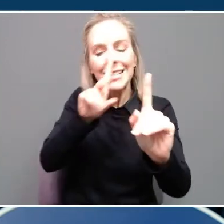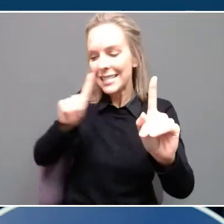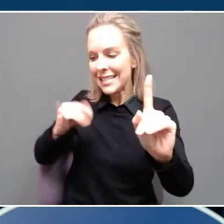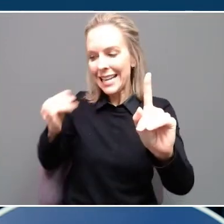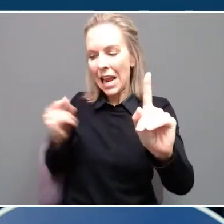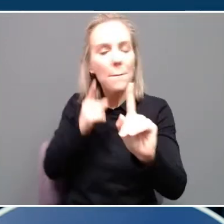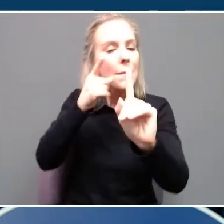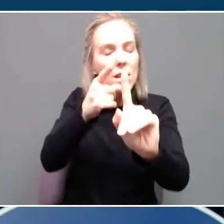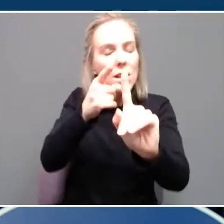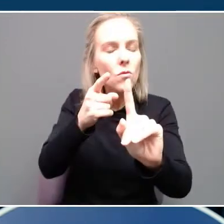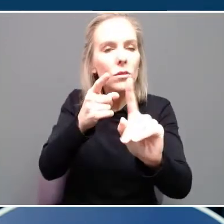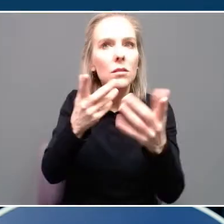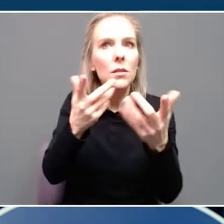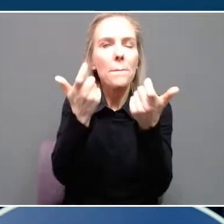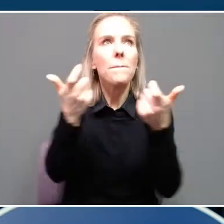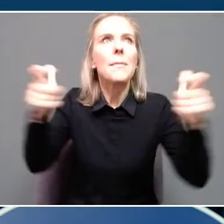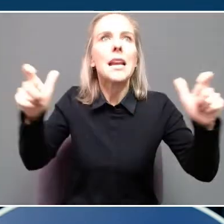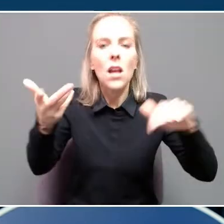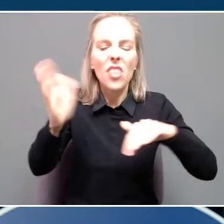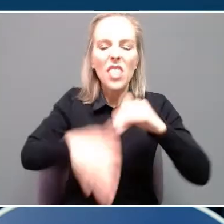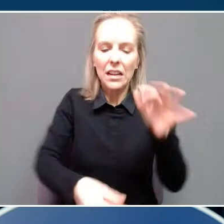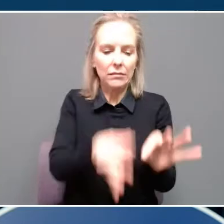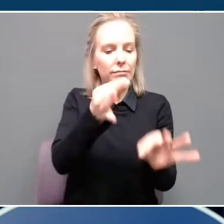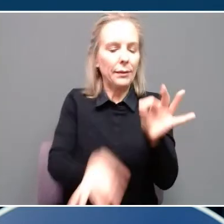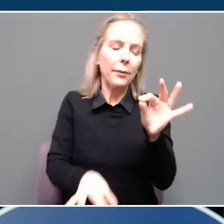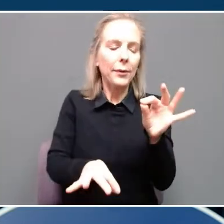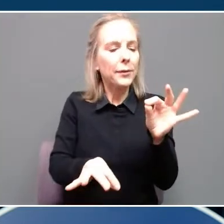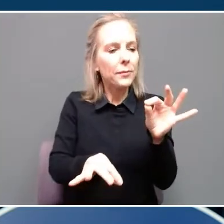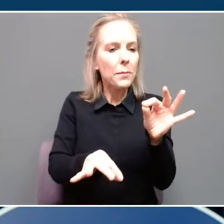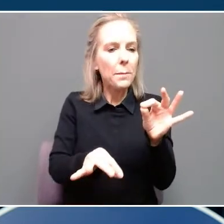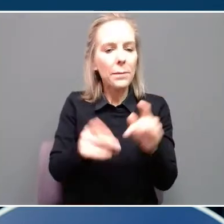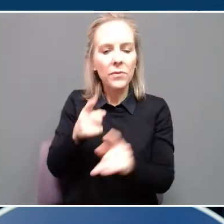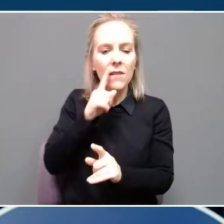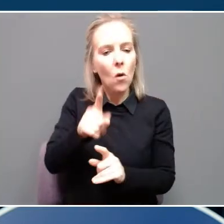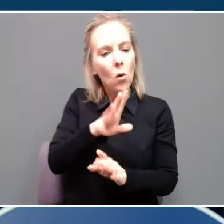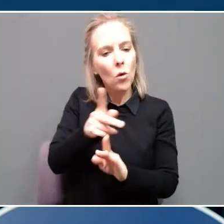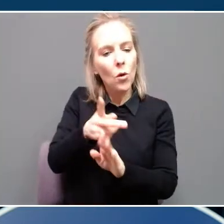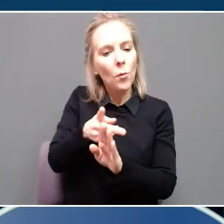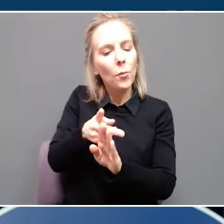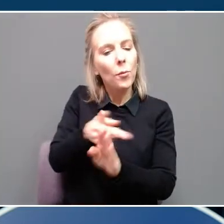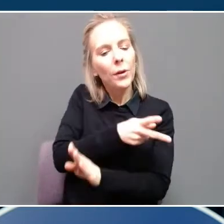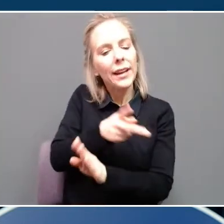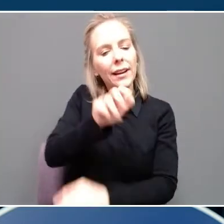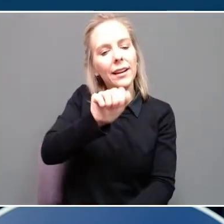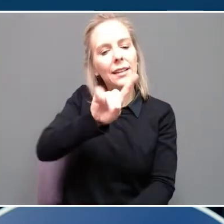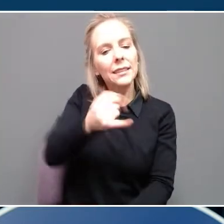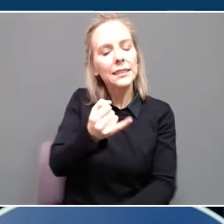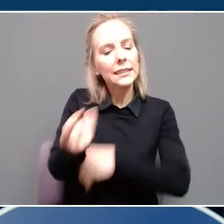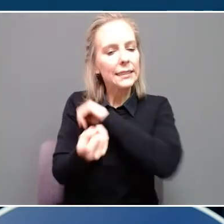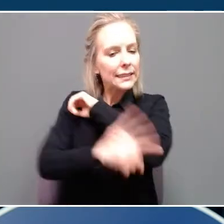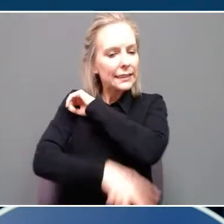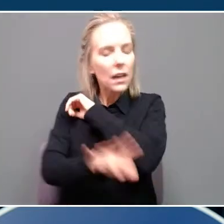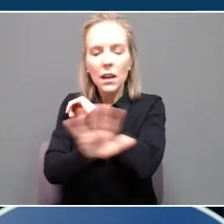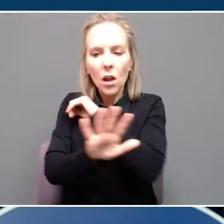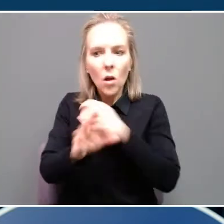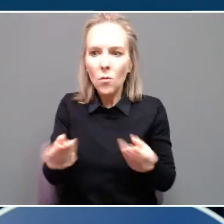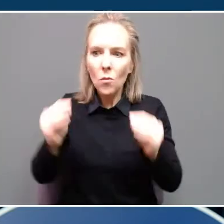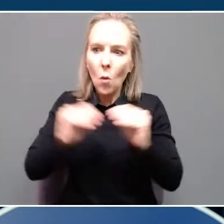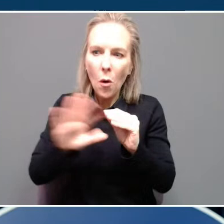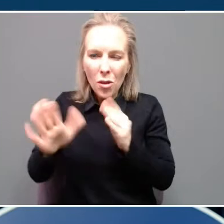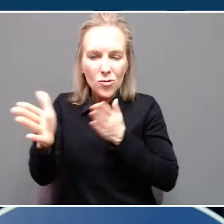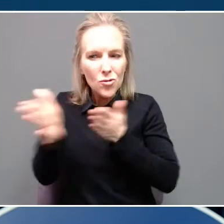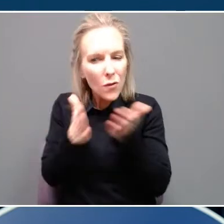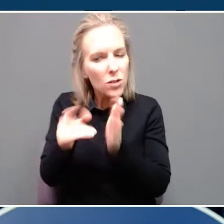is much bigger than simply pre adjudication detention. And much of the services that